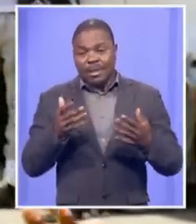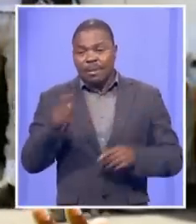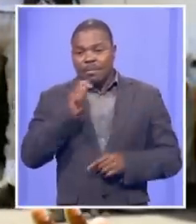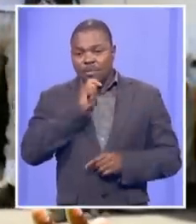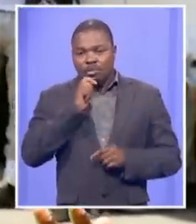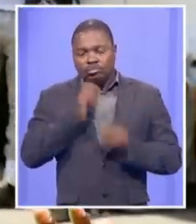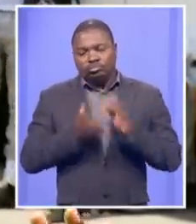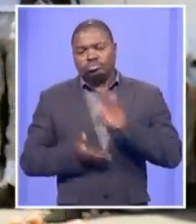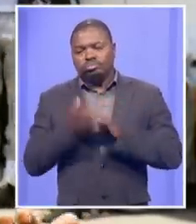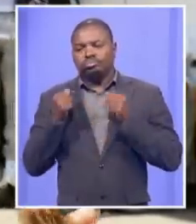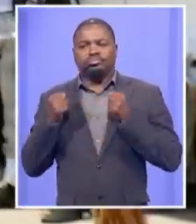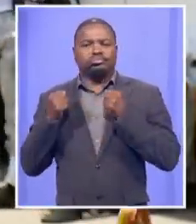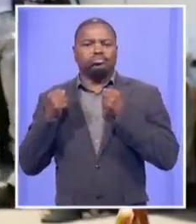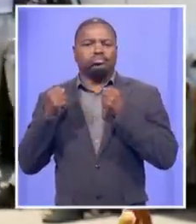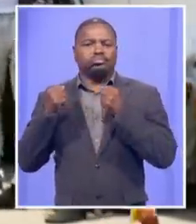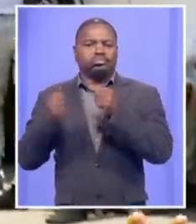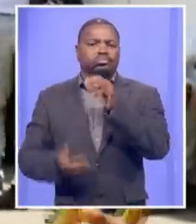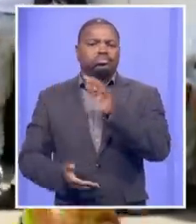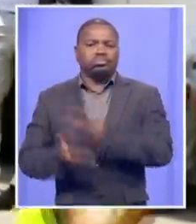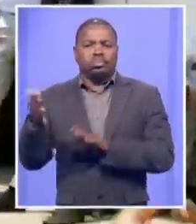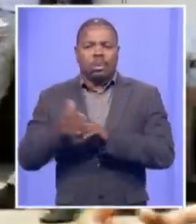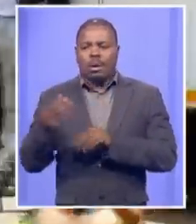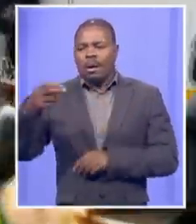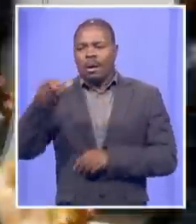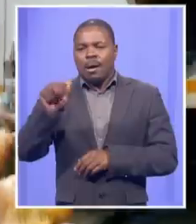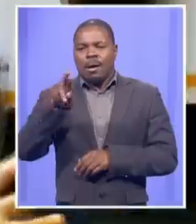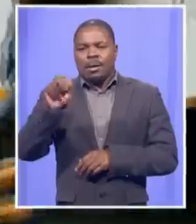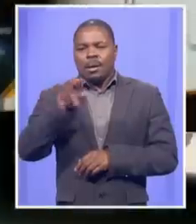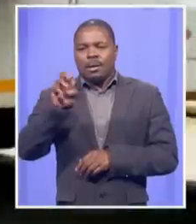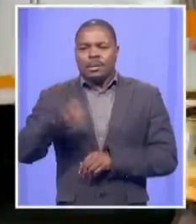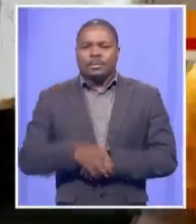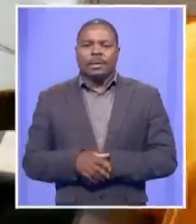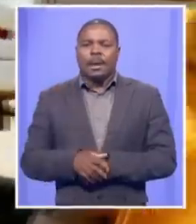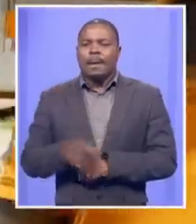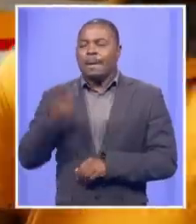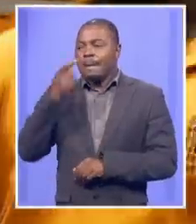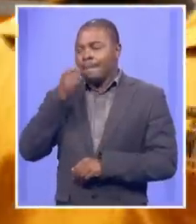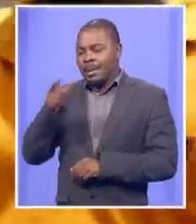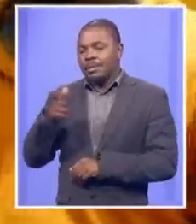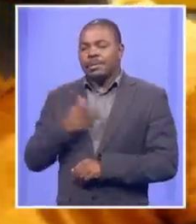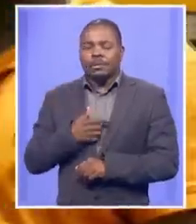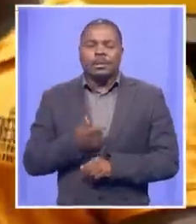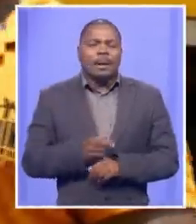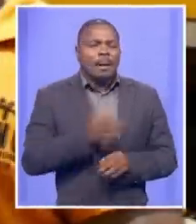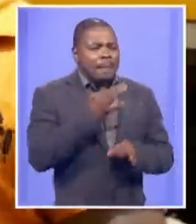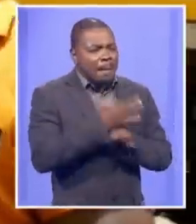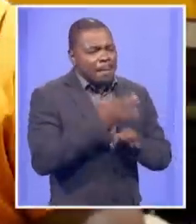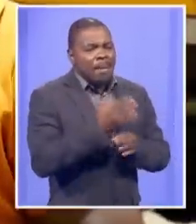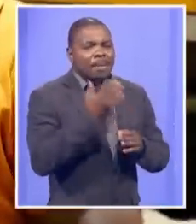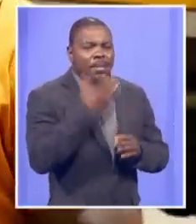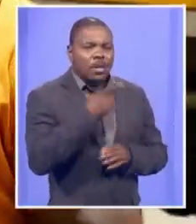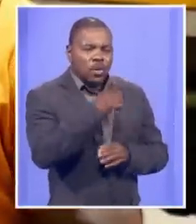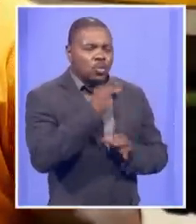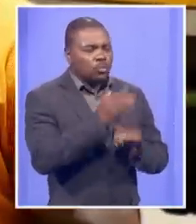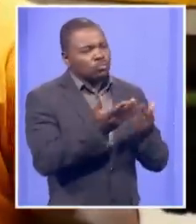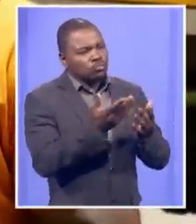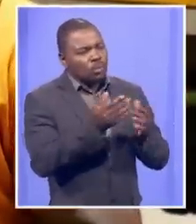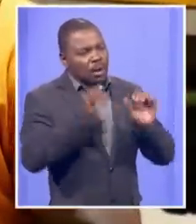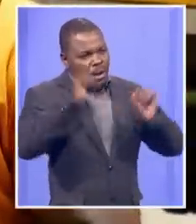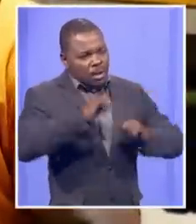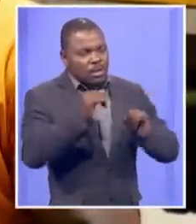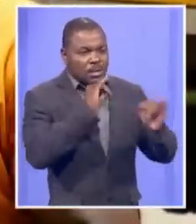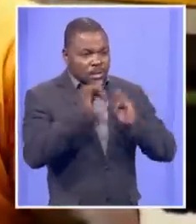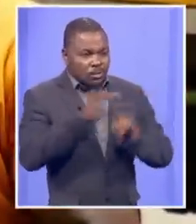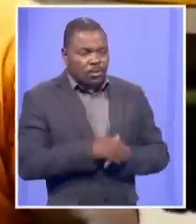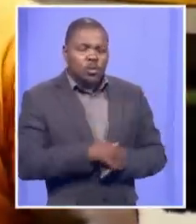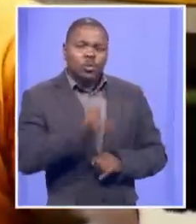started making its way towards Harare. But let me just talk to this gentleman here. Papa, thank you so much for talking to us. Can you just tell us what